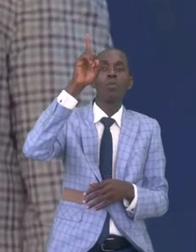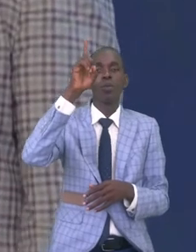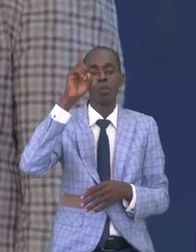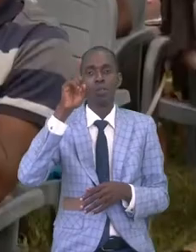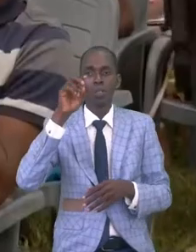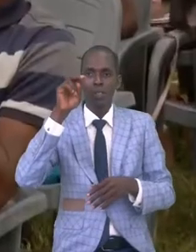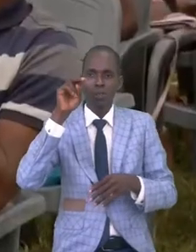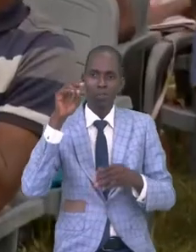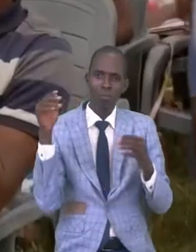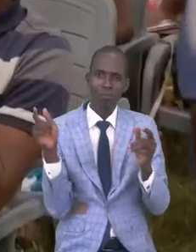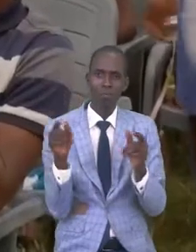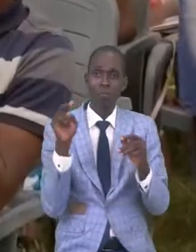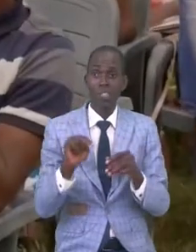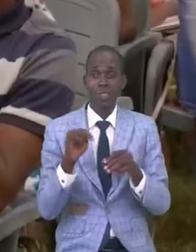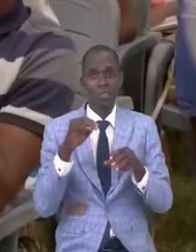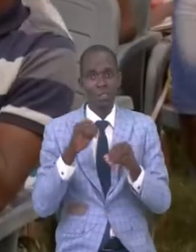in Jesus' name.